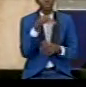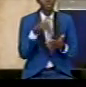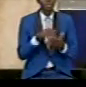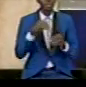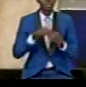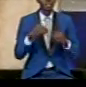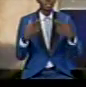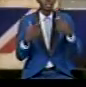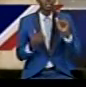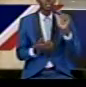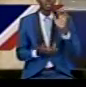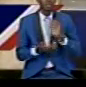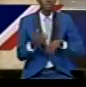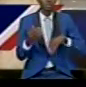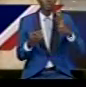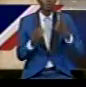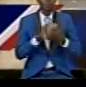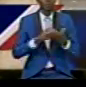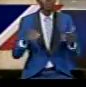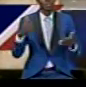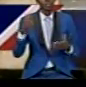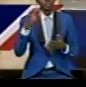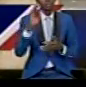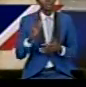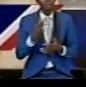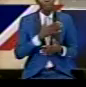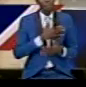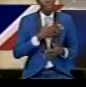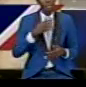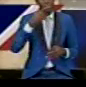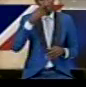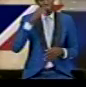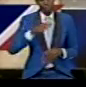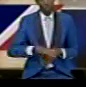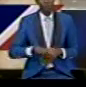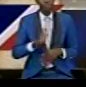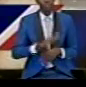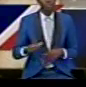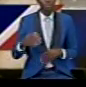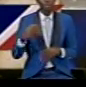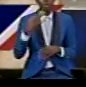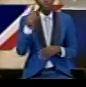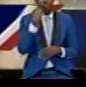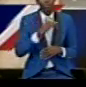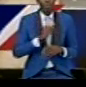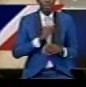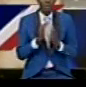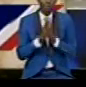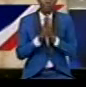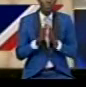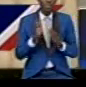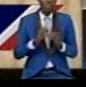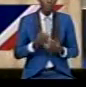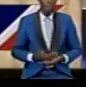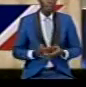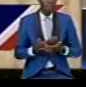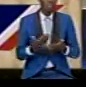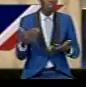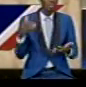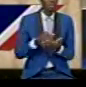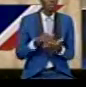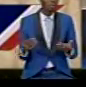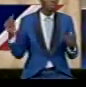4, verse 19, my little children, of whom I travail in birth again,